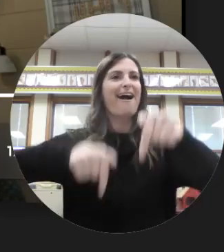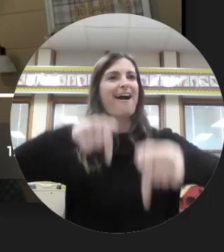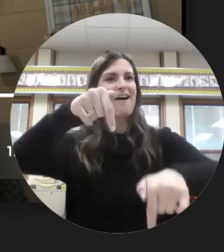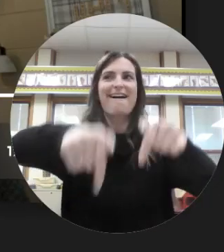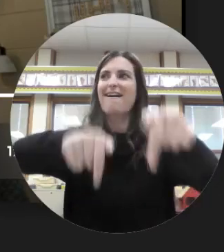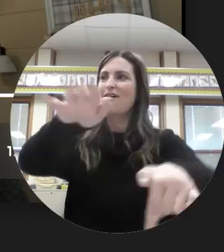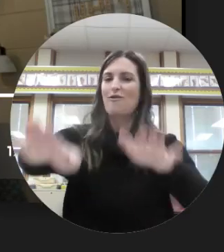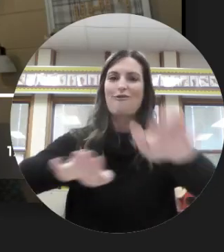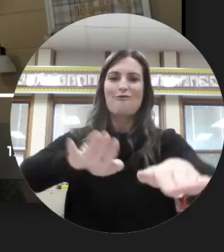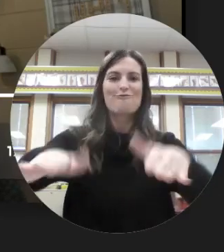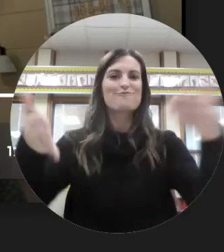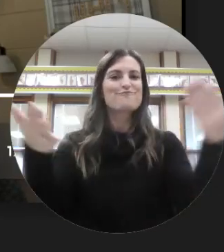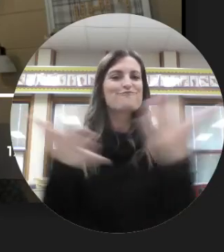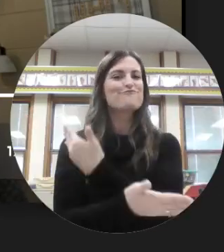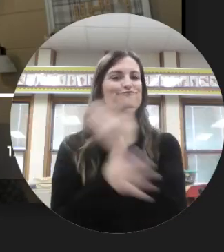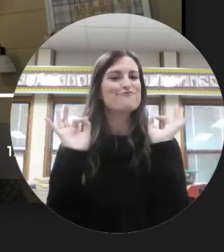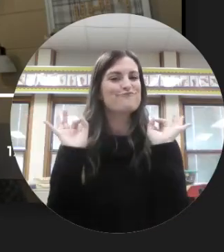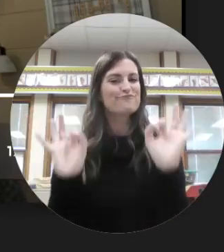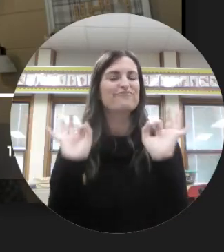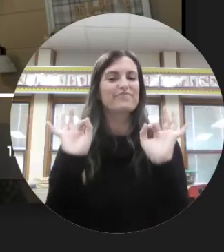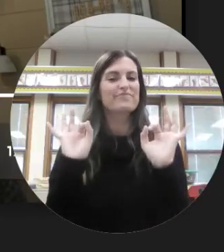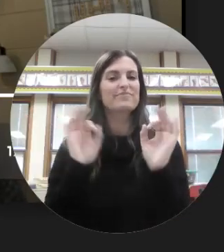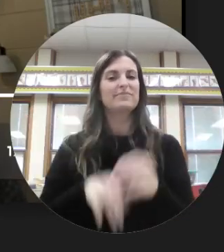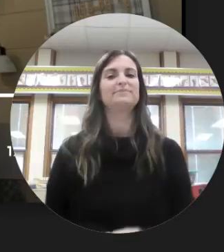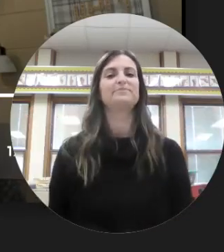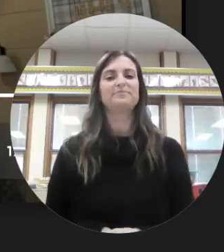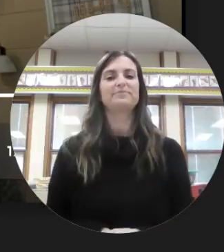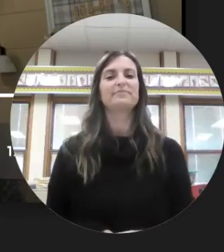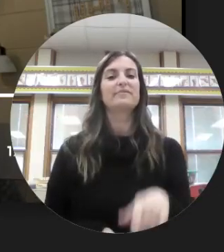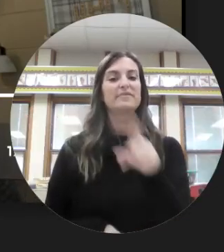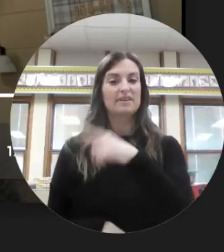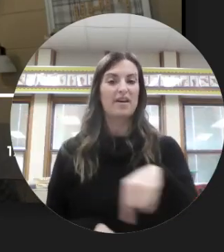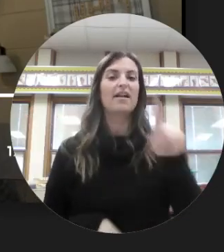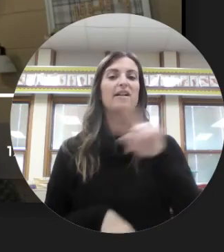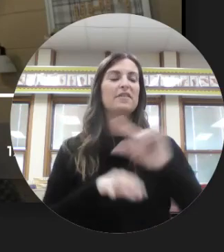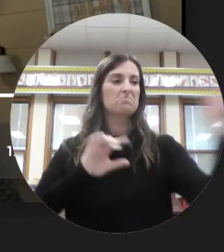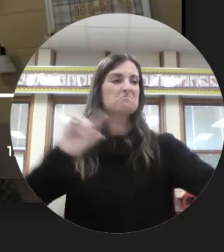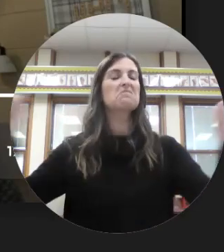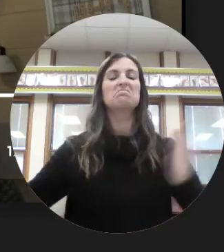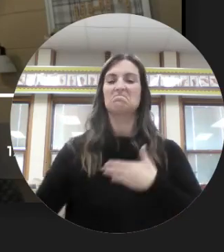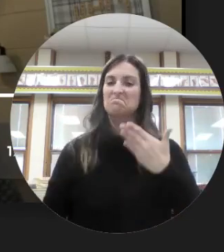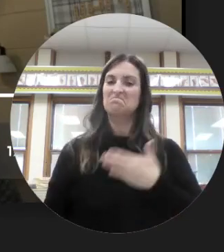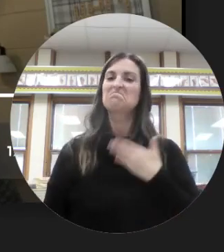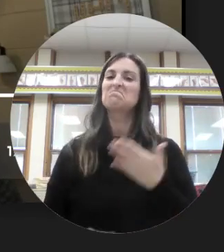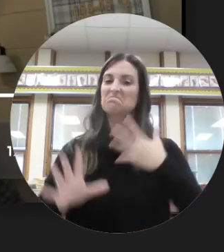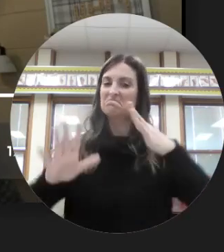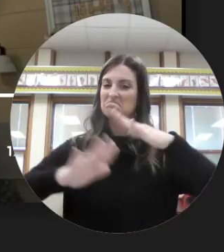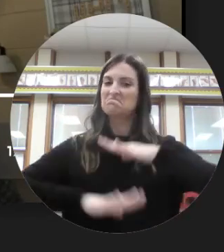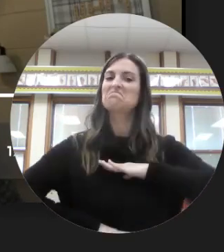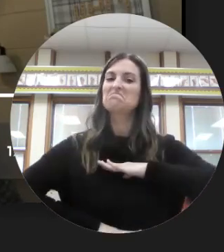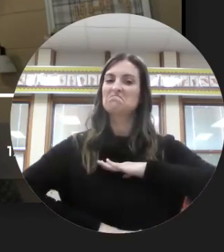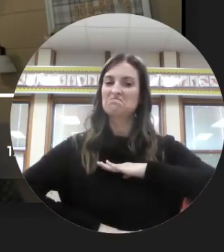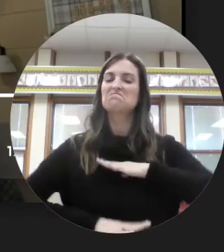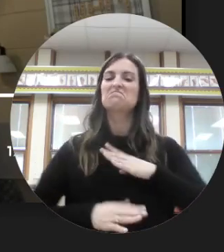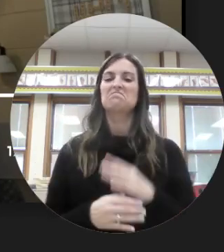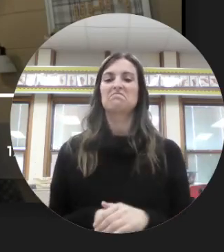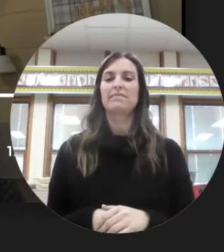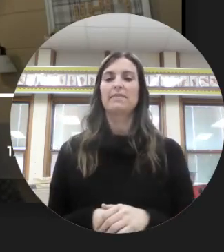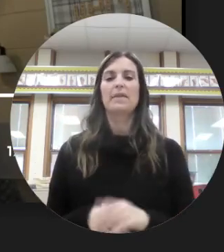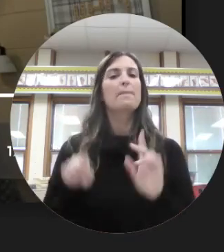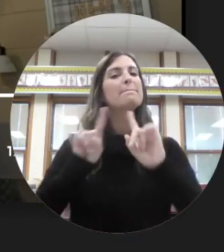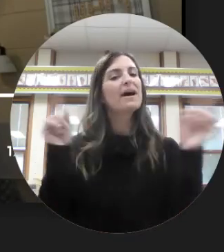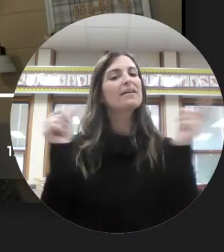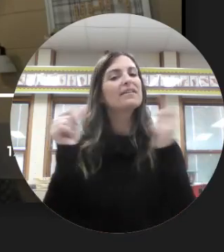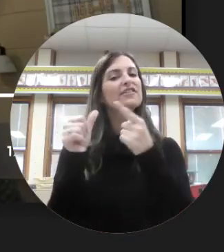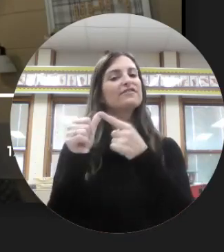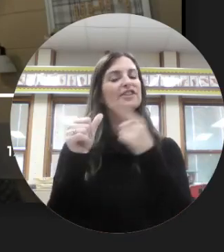new." Mr. Beaver and Trunk Tap and the Fuzzy Bandits went away feeling pretty happy with themselves. They'd done a very nice thing, but it was the